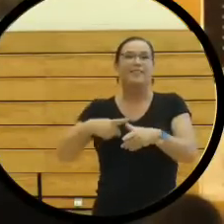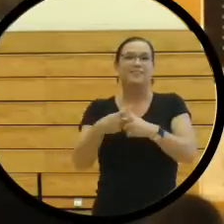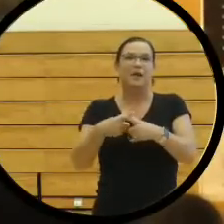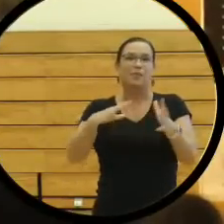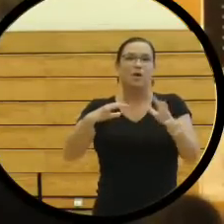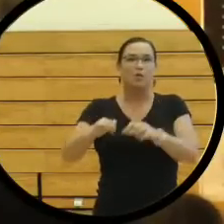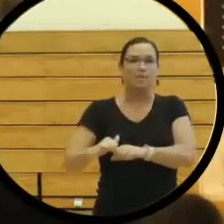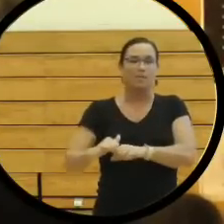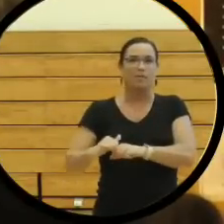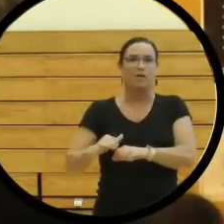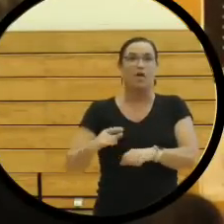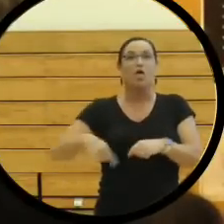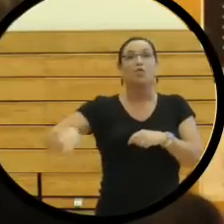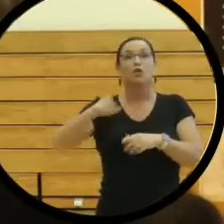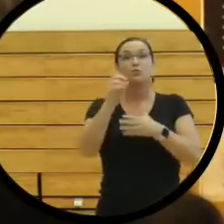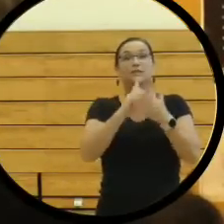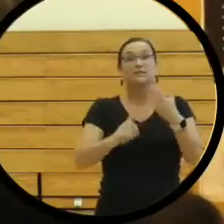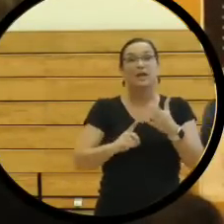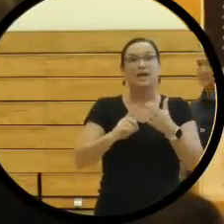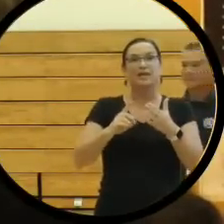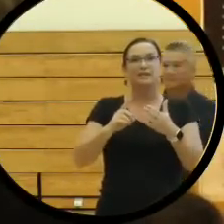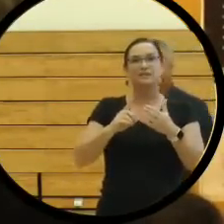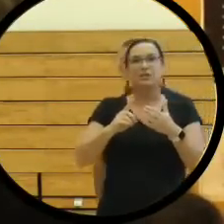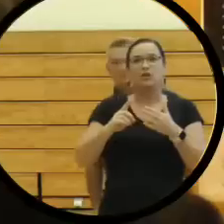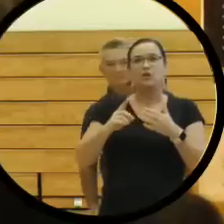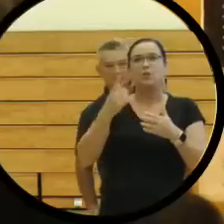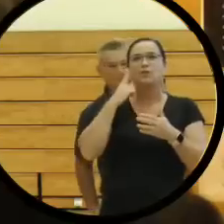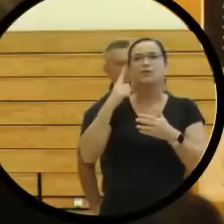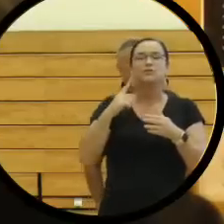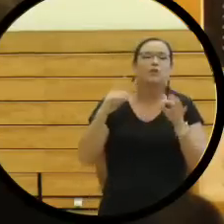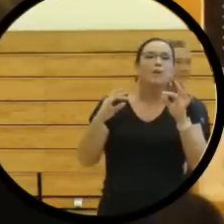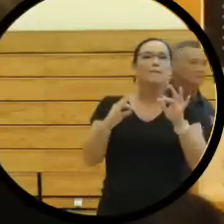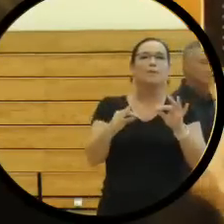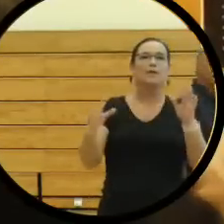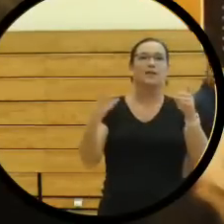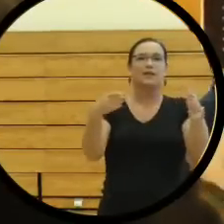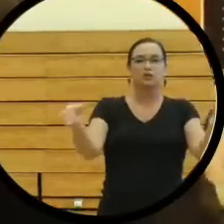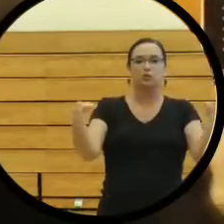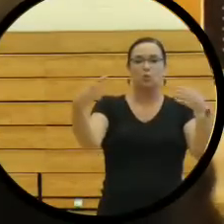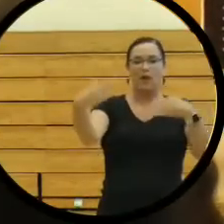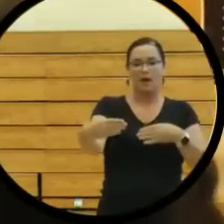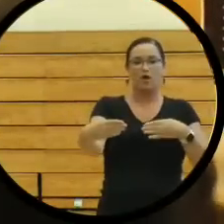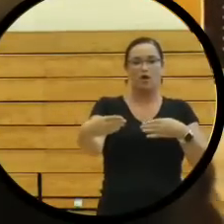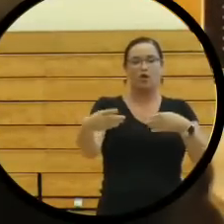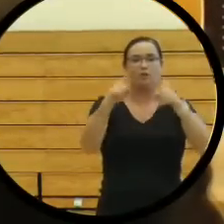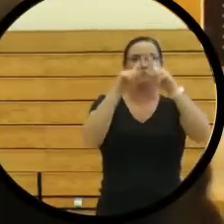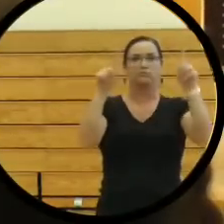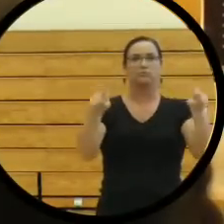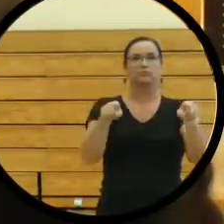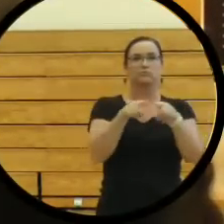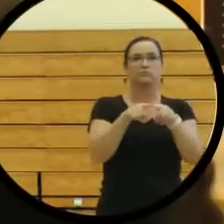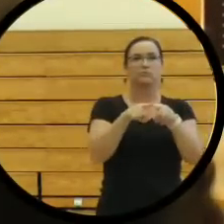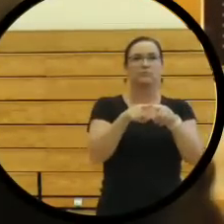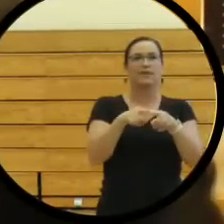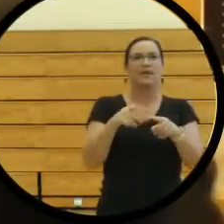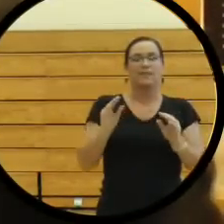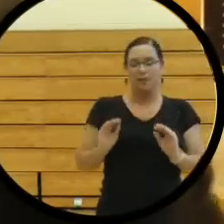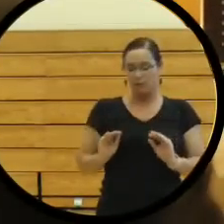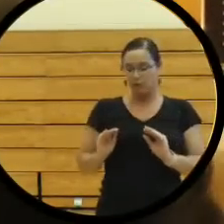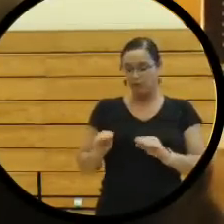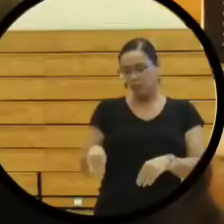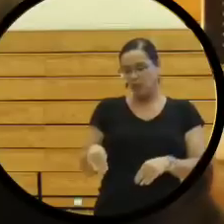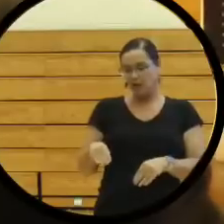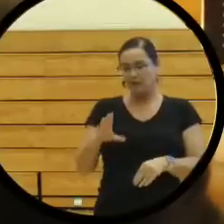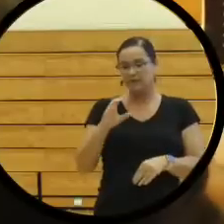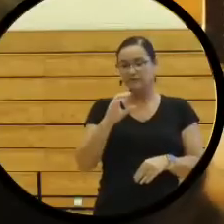those designs that were published back then were for a perfectly square house. And what they would do is to lay a little cement footwall